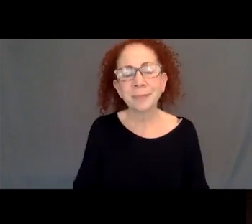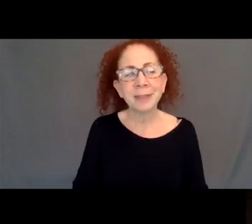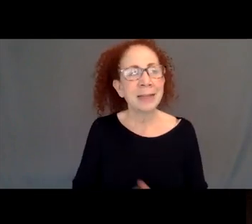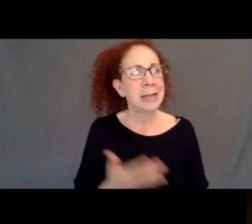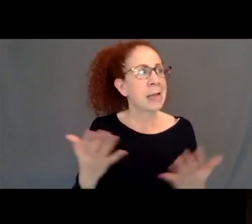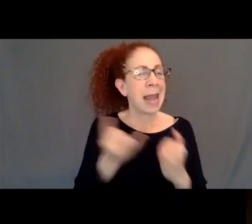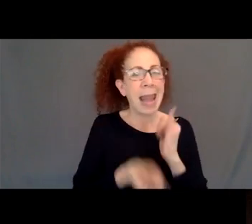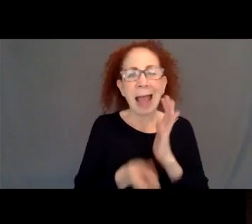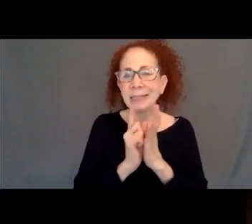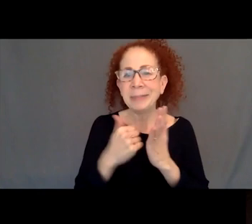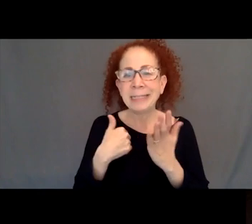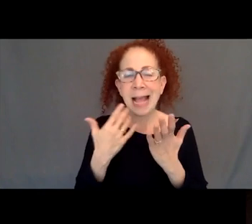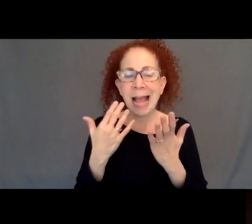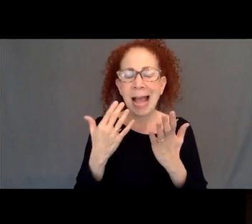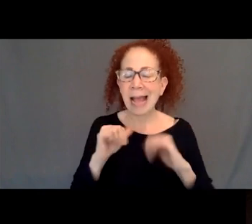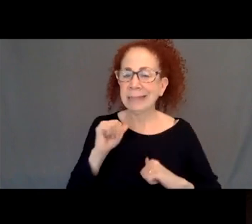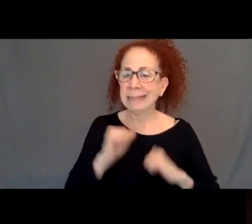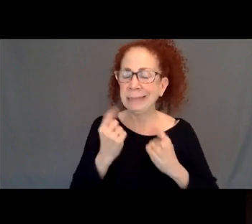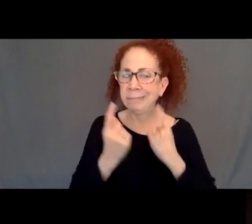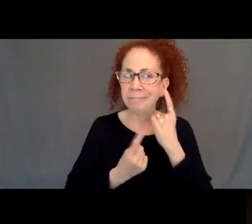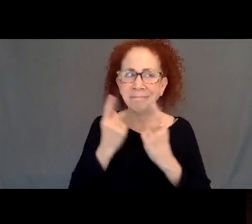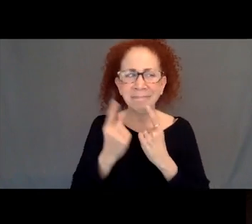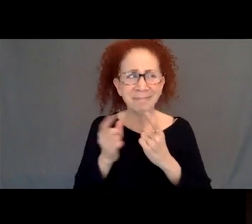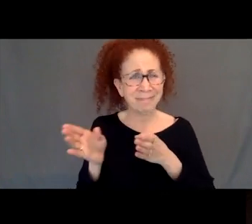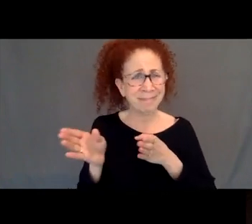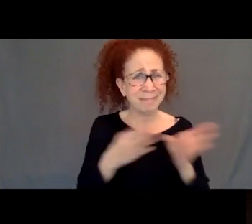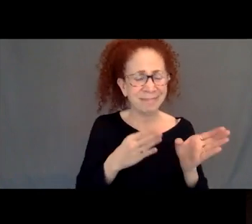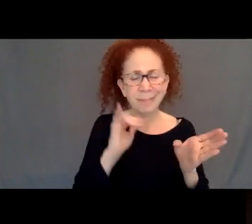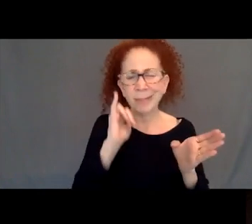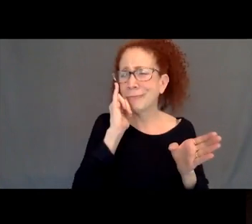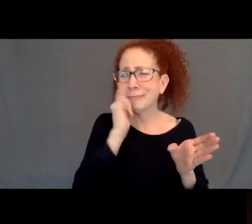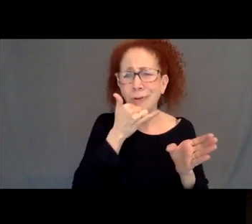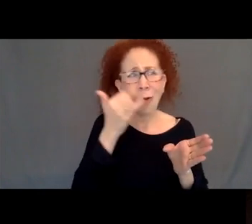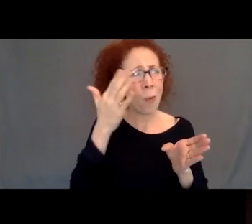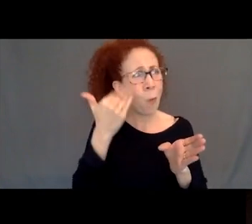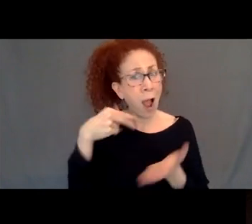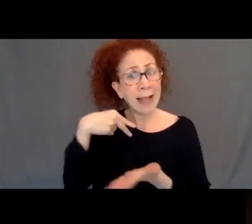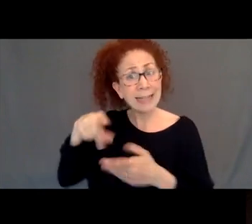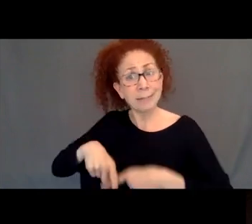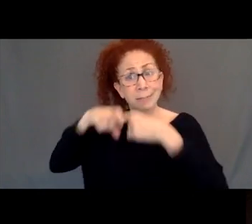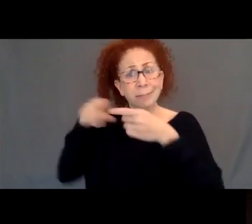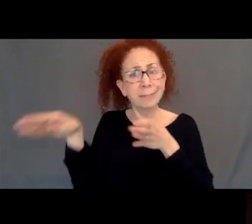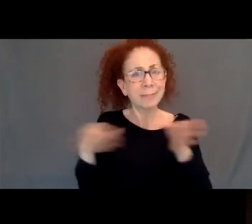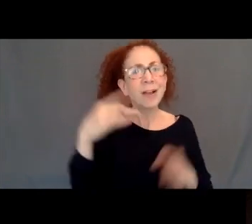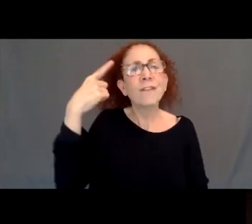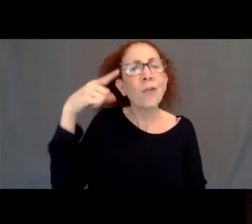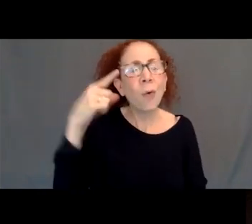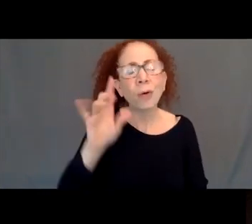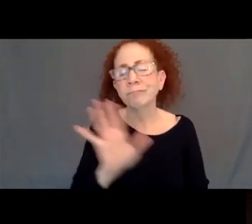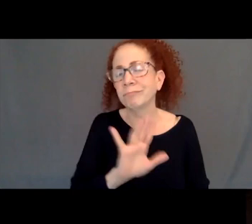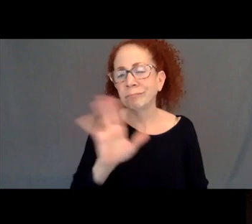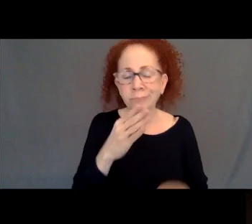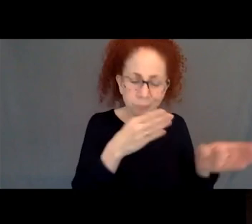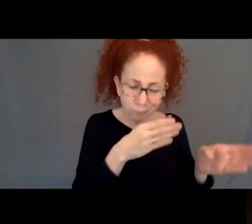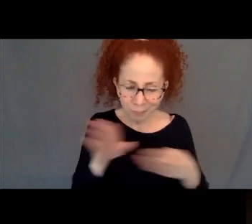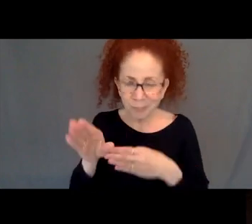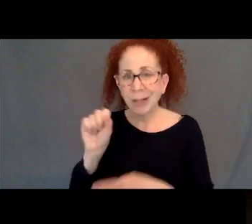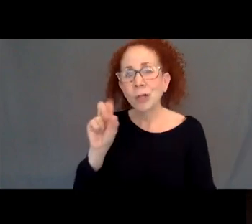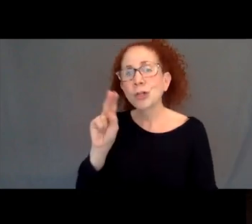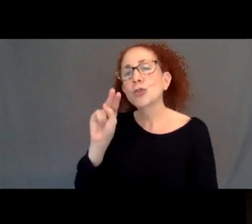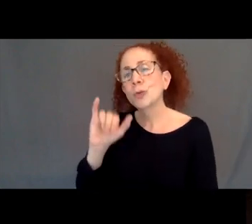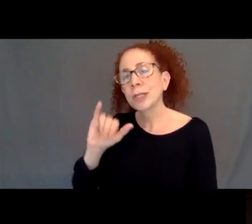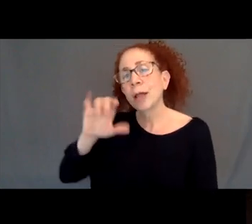at the last minute, I was like, this is not my path. Why am I gonna stop dancing? So I went to SUNY